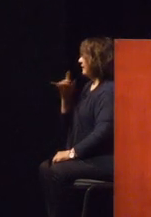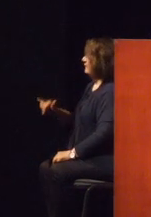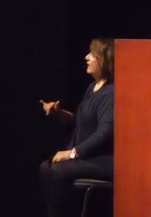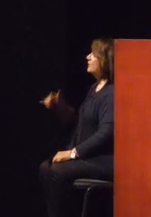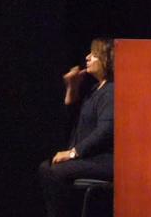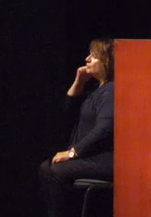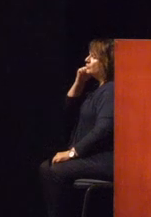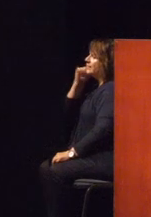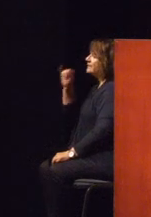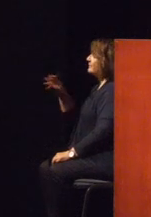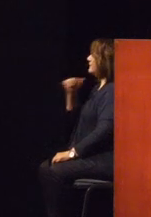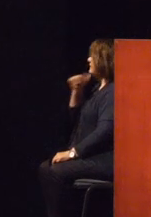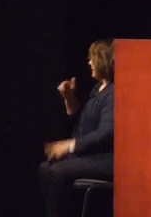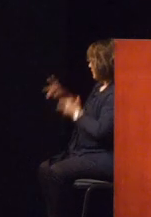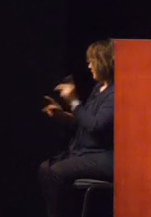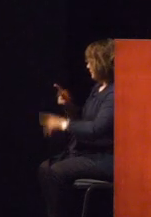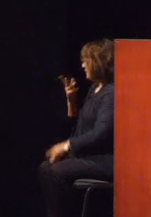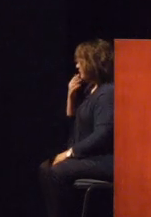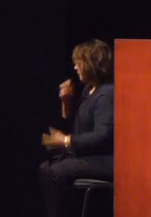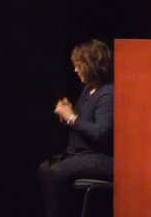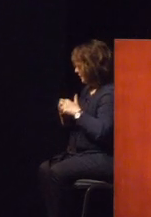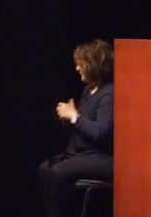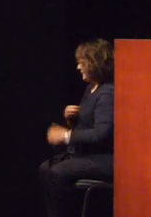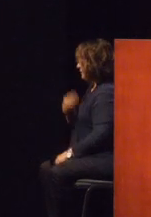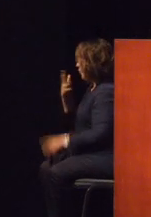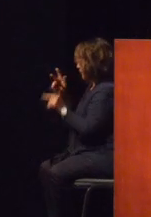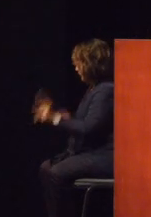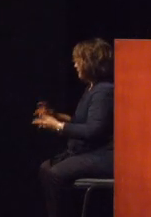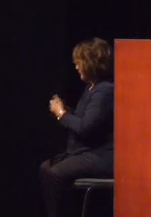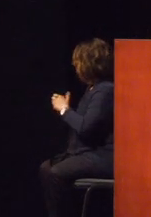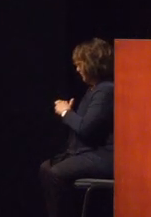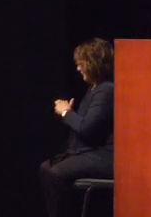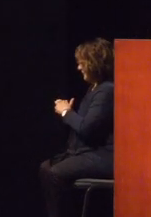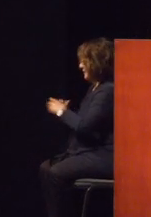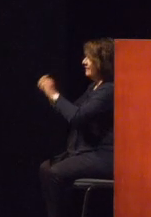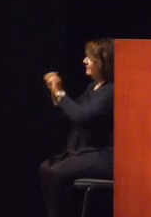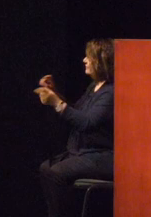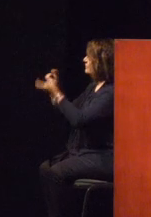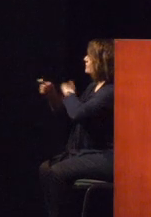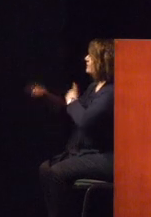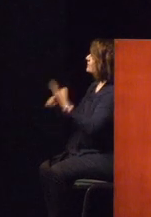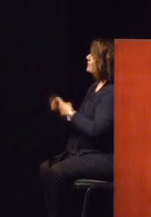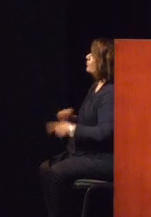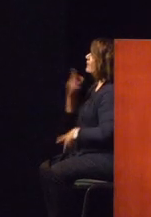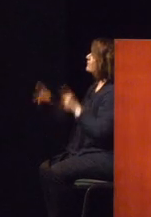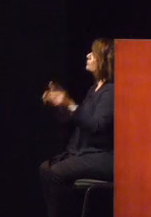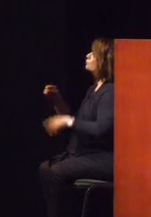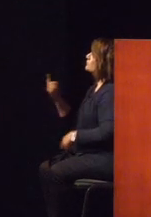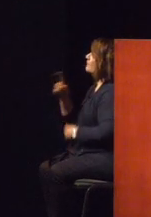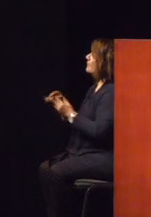racism is actually not a people of color problem. It's a white person problem. And nothing's going to change until white people do something about